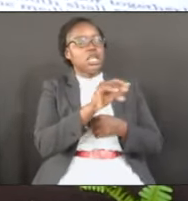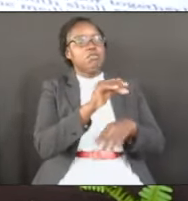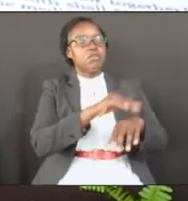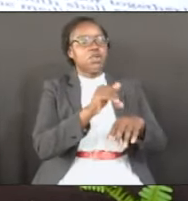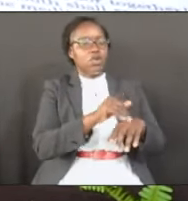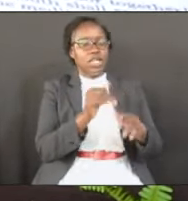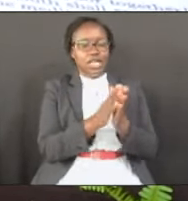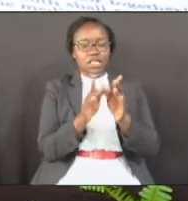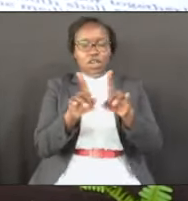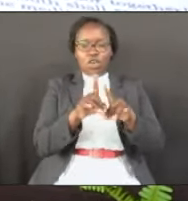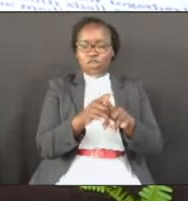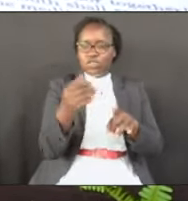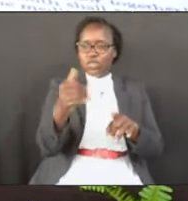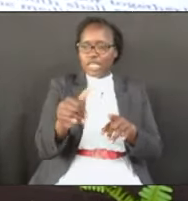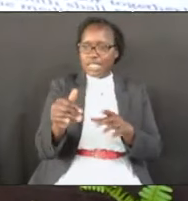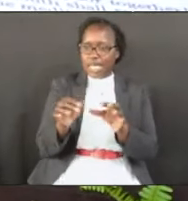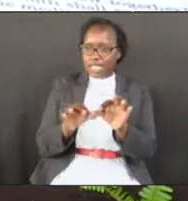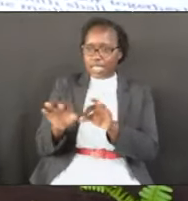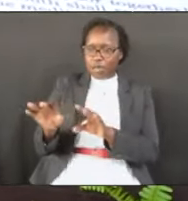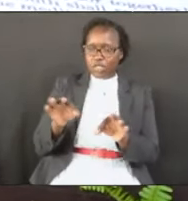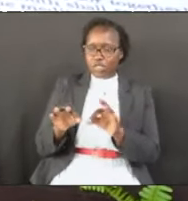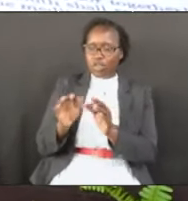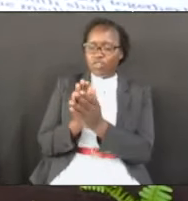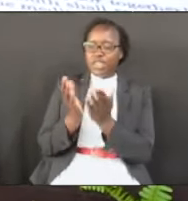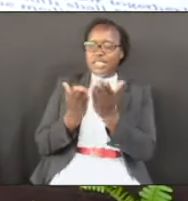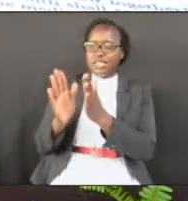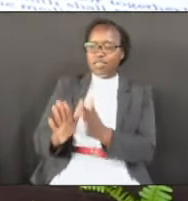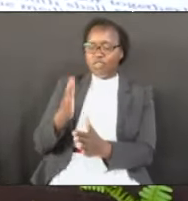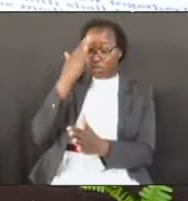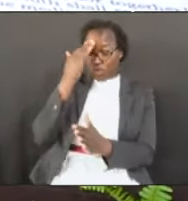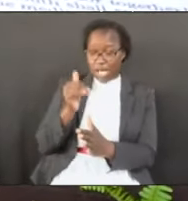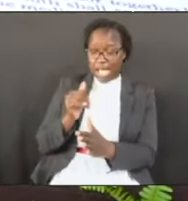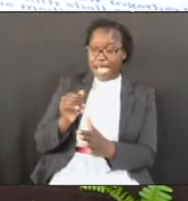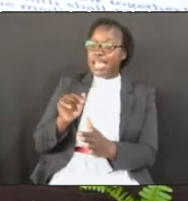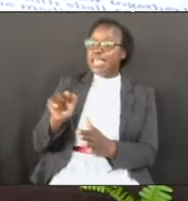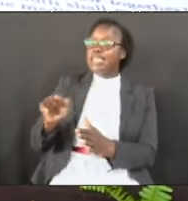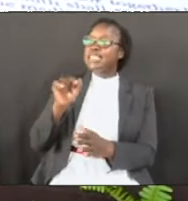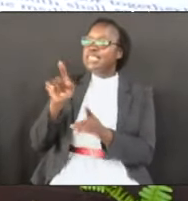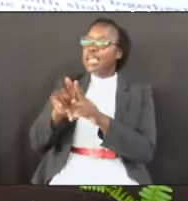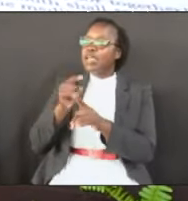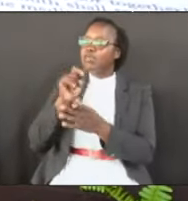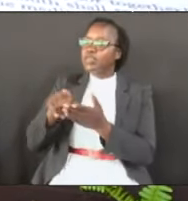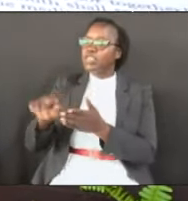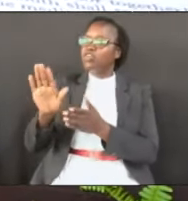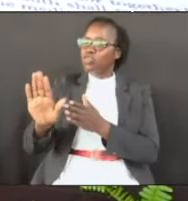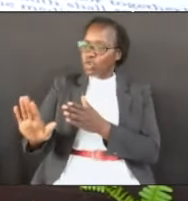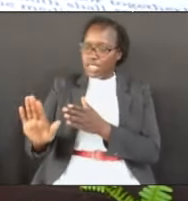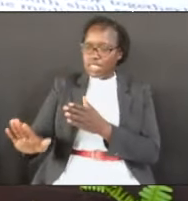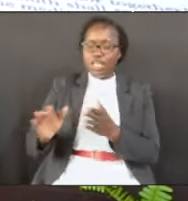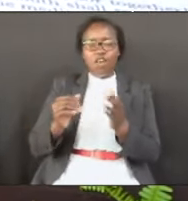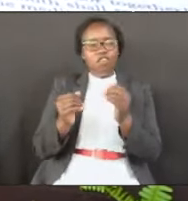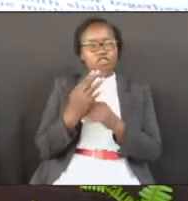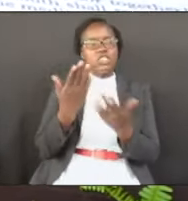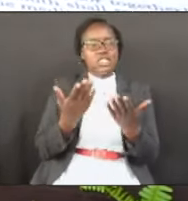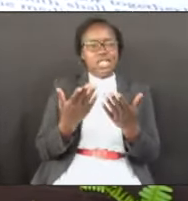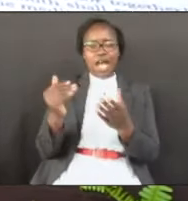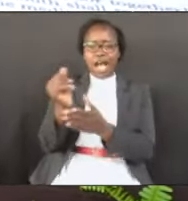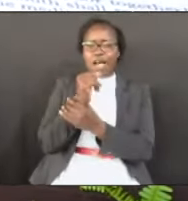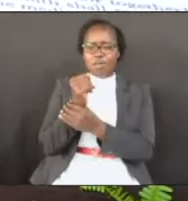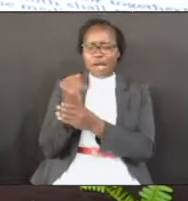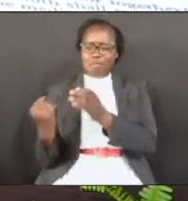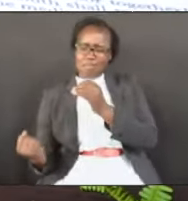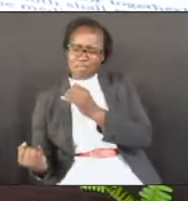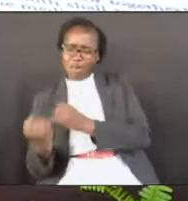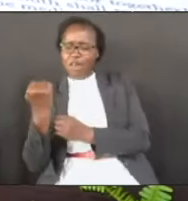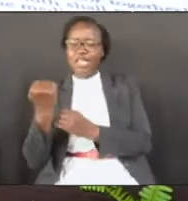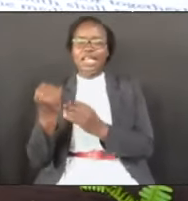a nation of the son of the bond woman, because he is your seed." 14. So Abraham rose early in the morning